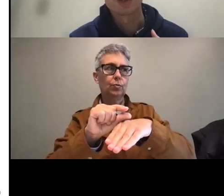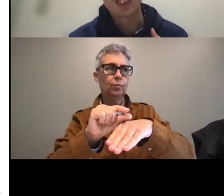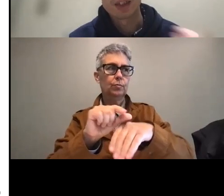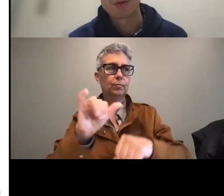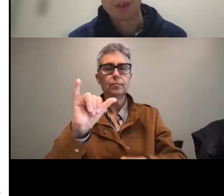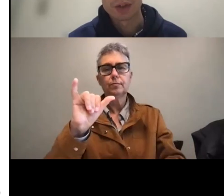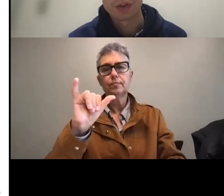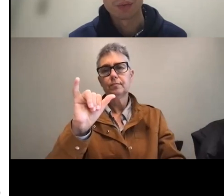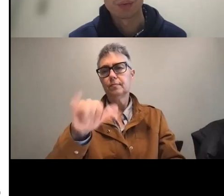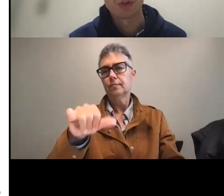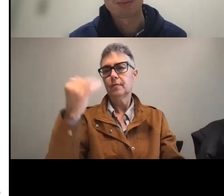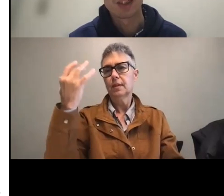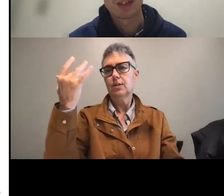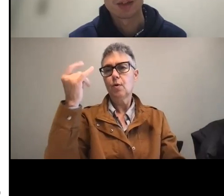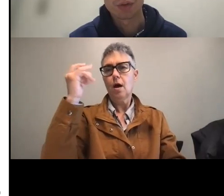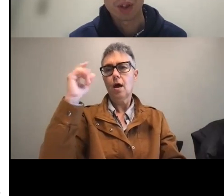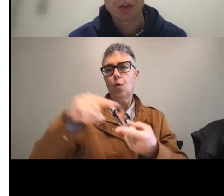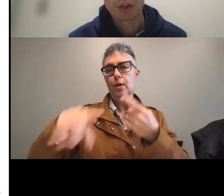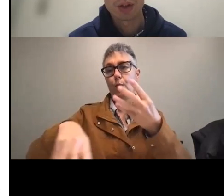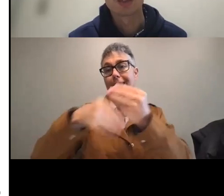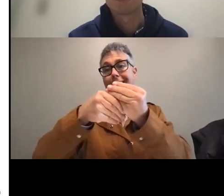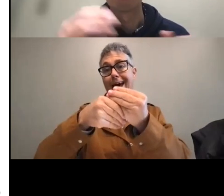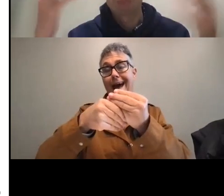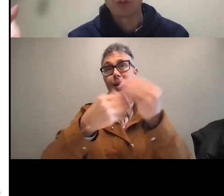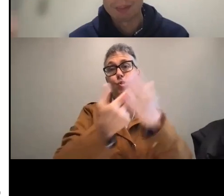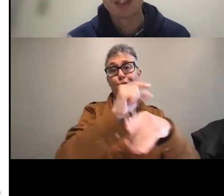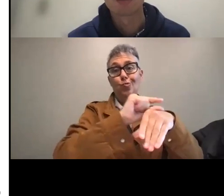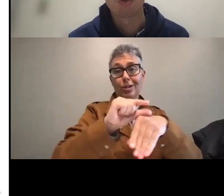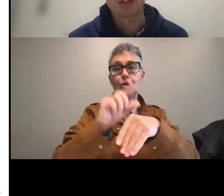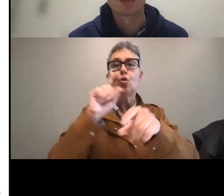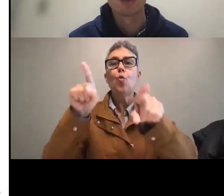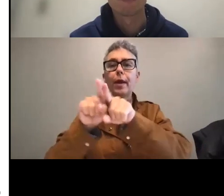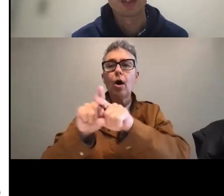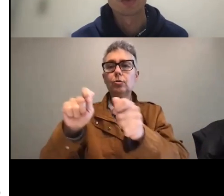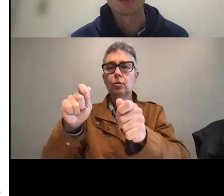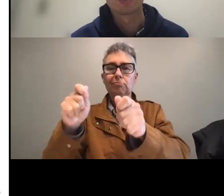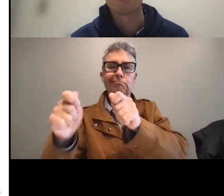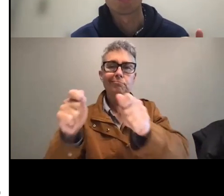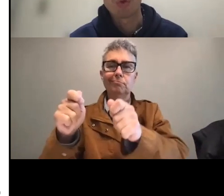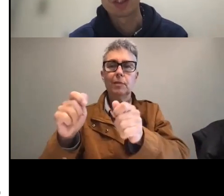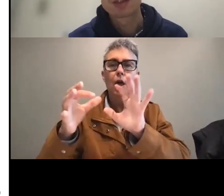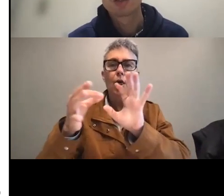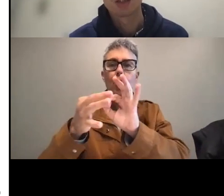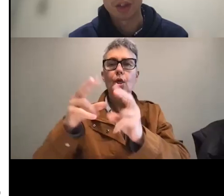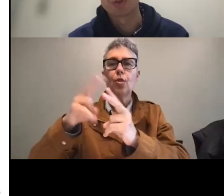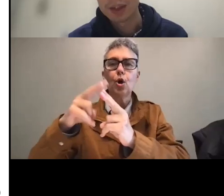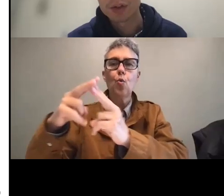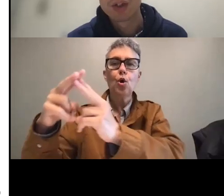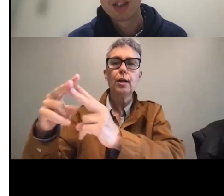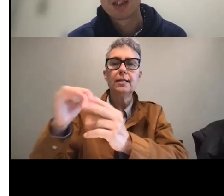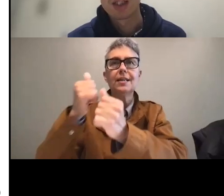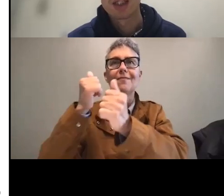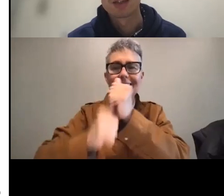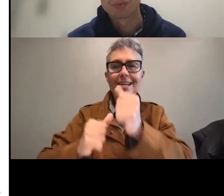once we add our residue, we will update its structure, kind of, update the coordinate of each point, each